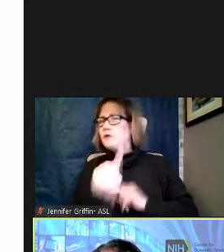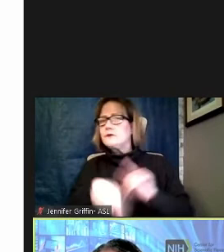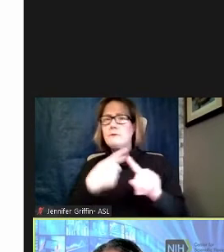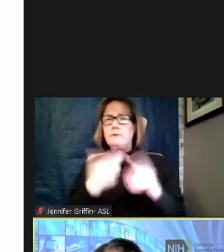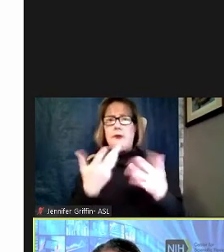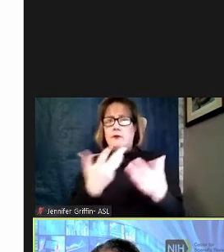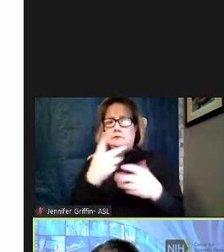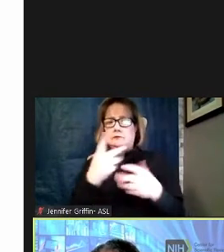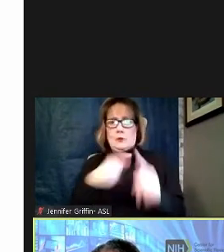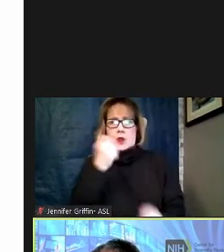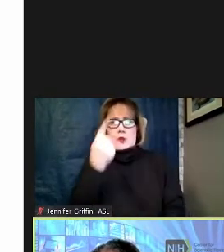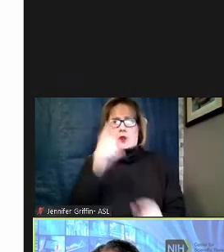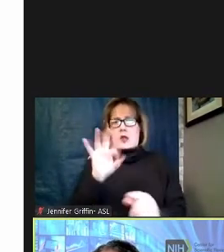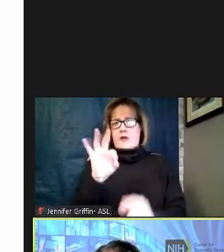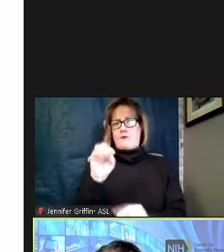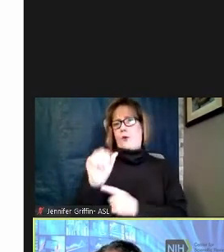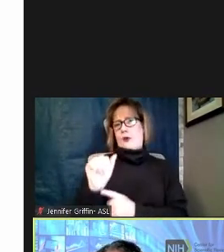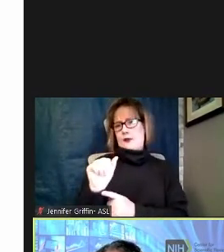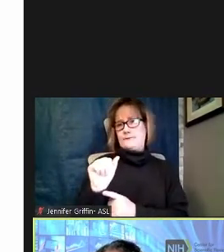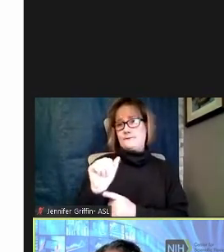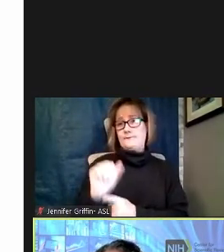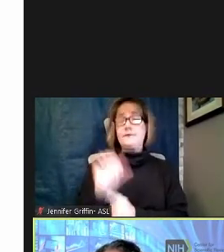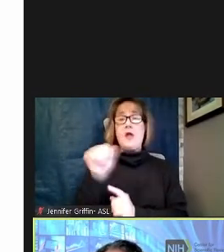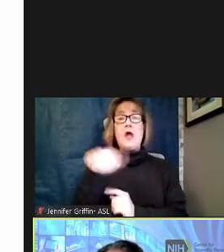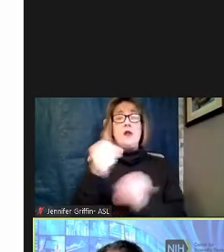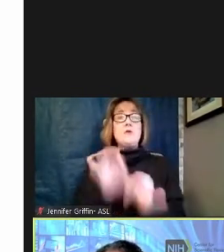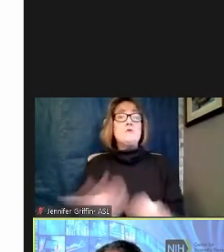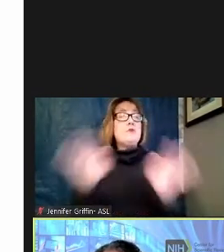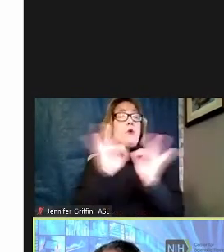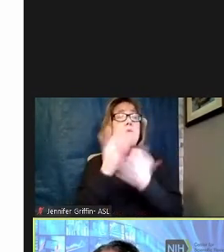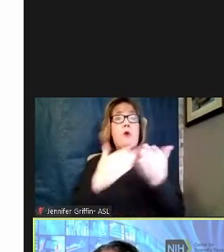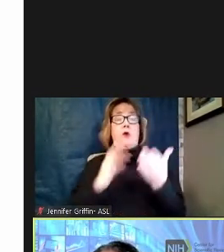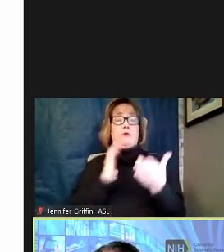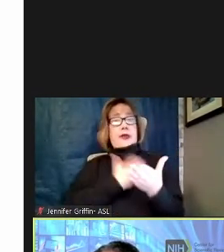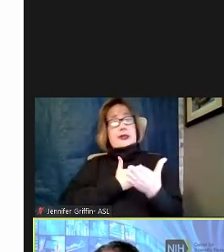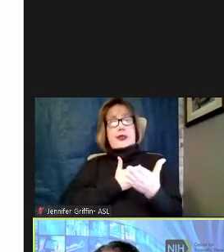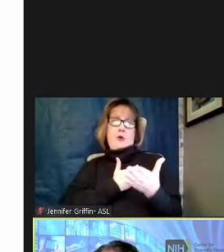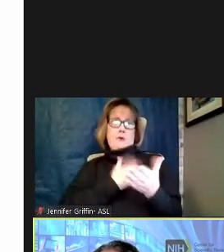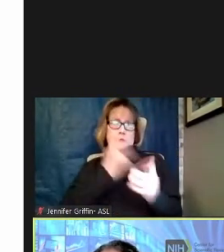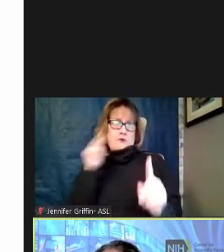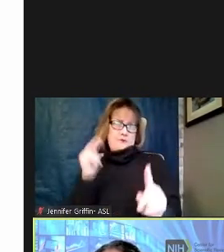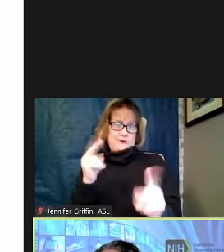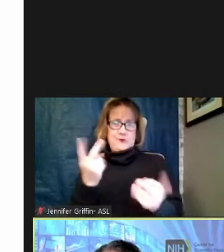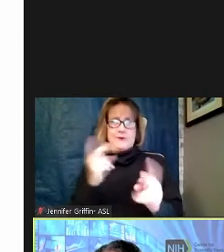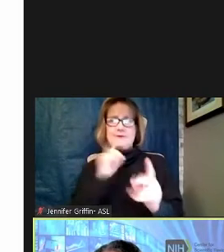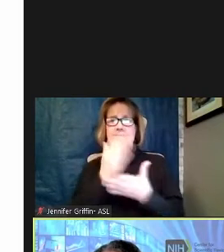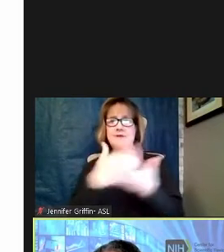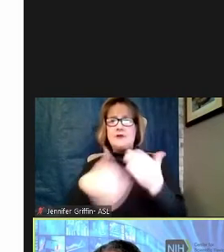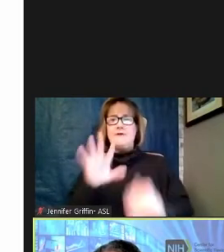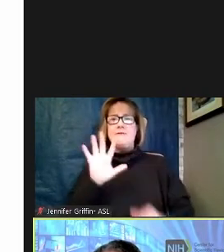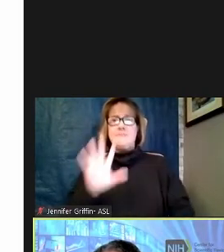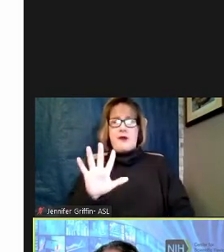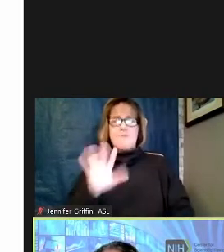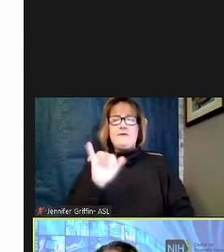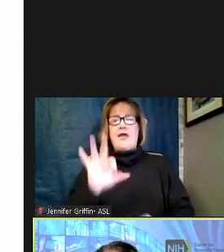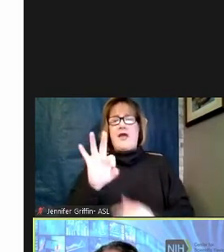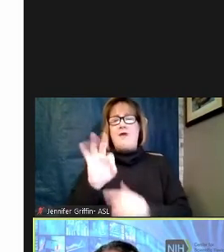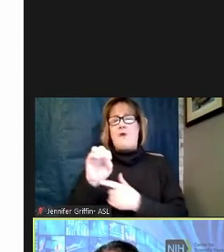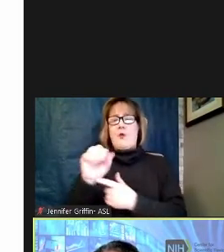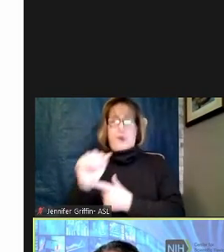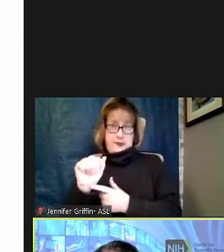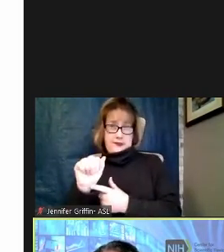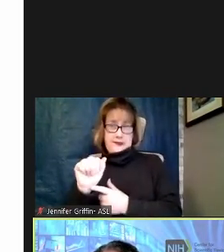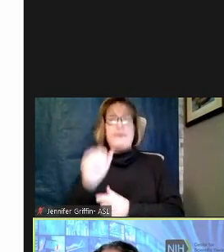don't understand an FOA. Another key component from our point of view is the section 5 of the FOA, which